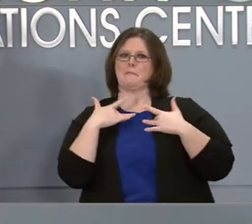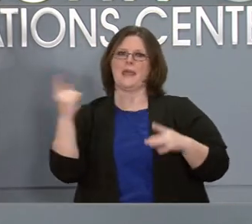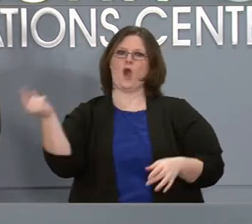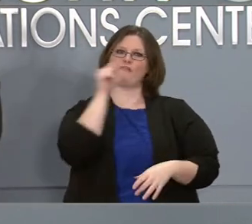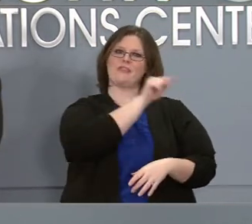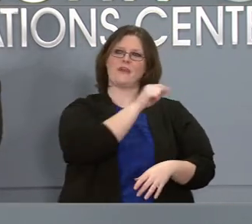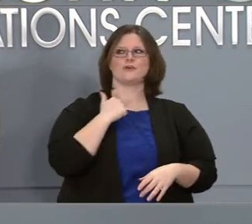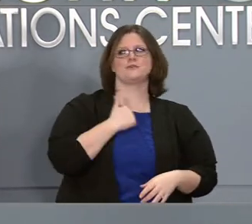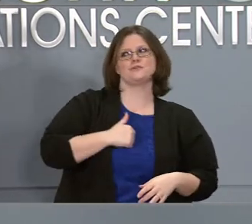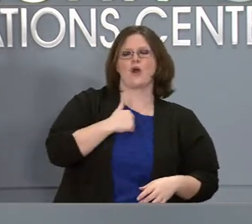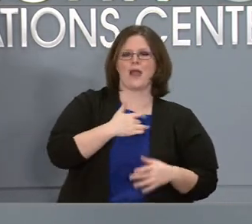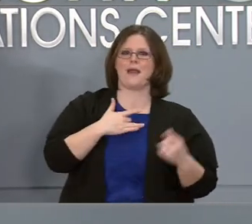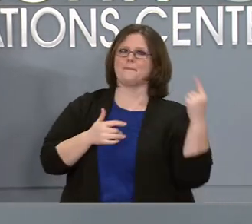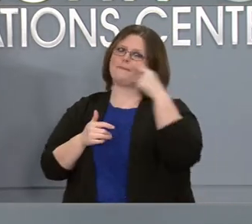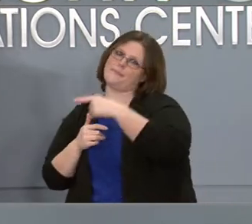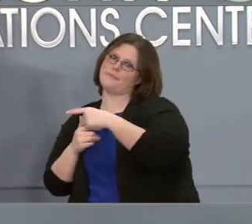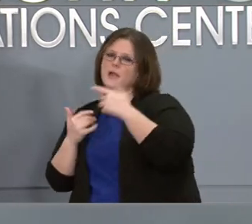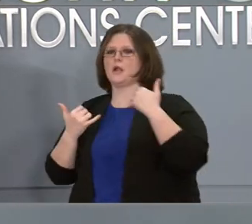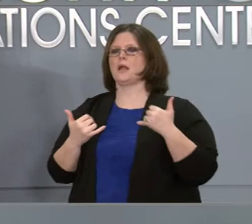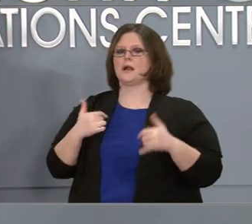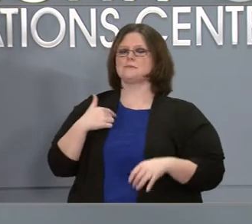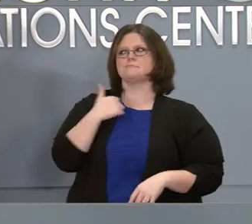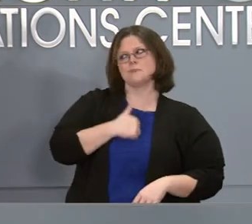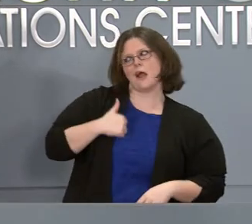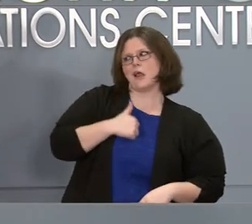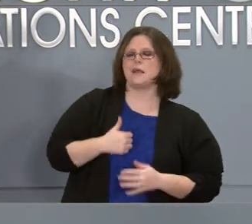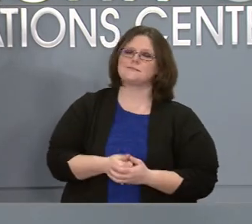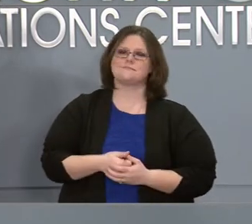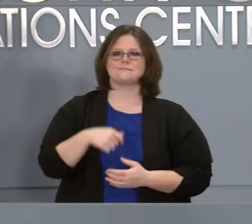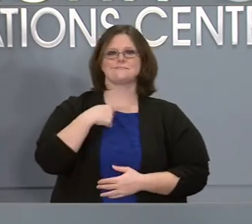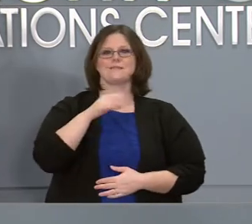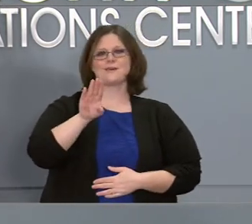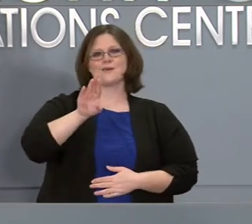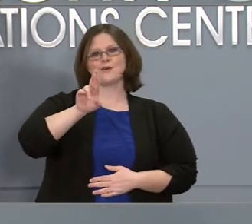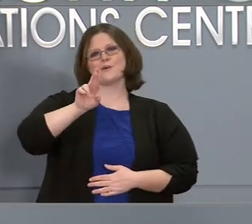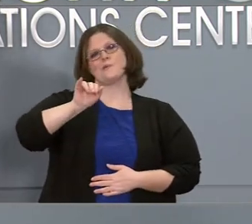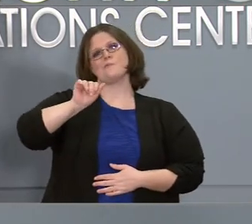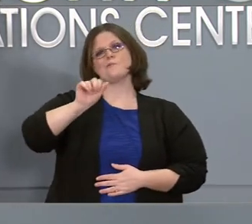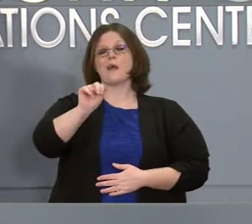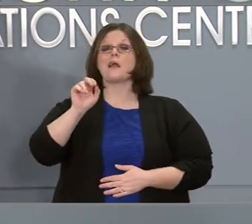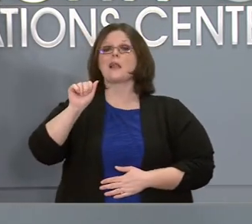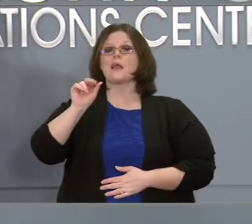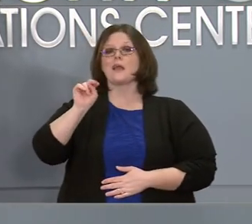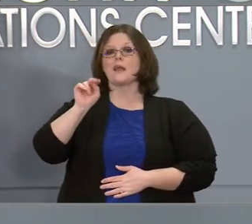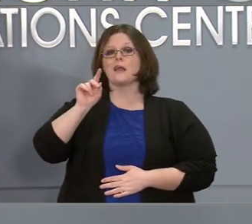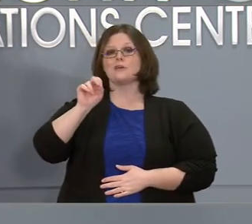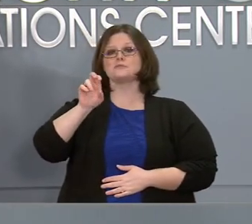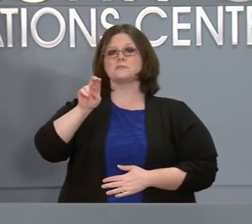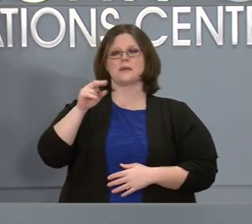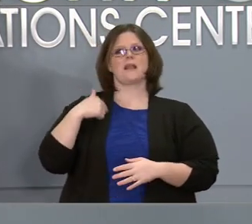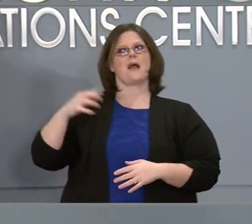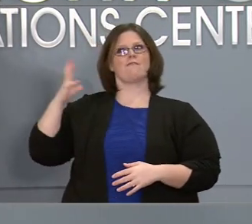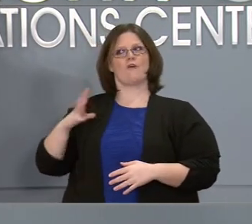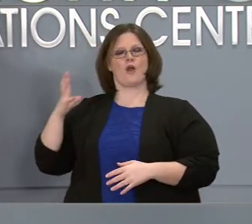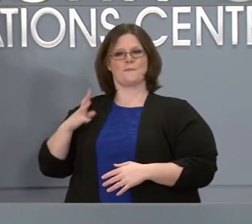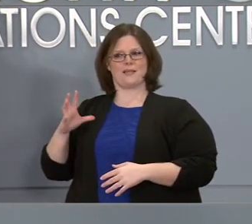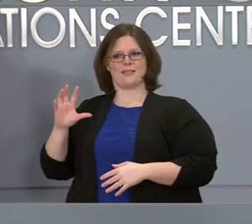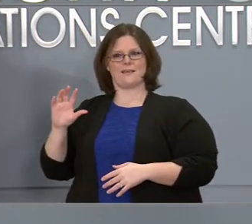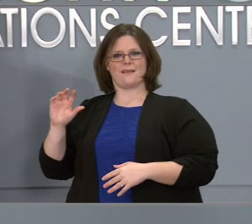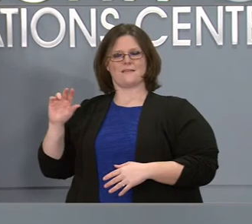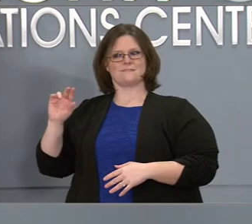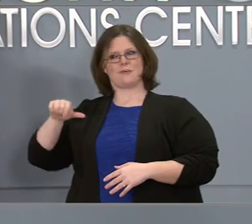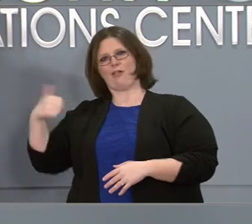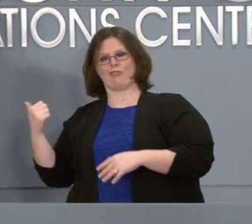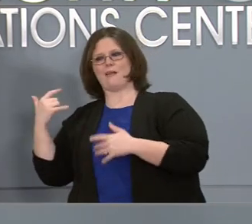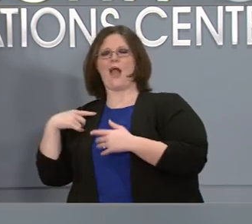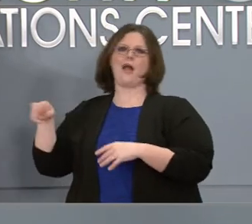side. Hey, Brian. Yeah, me. You are. You really are. You've moved places on me. Brian Anderson, formerly with the AP, now with WREL. I had a